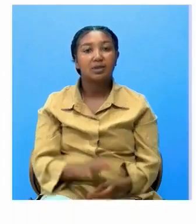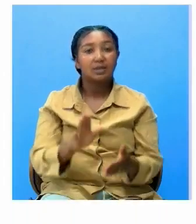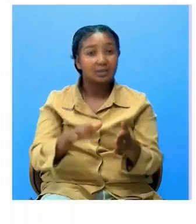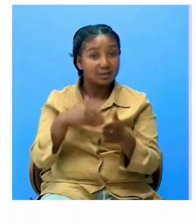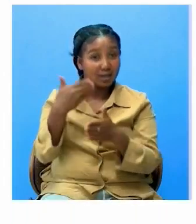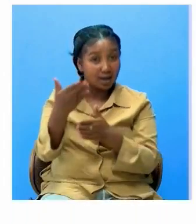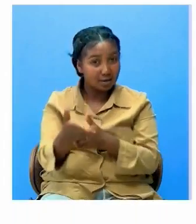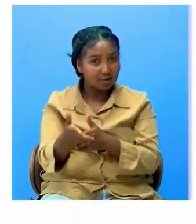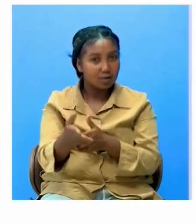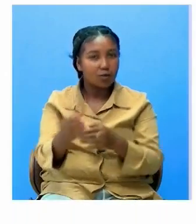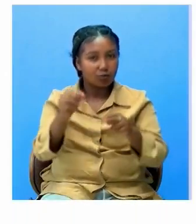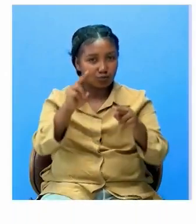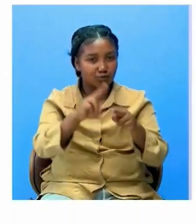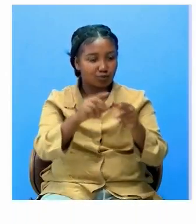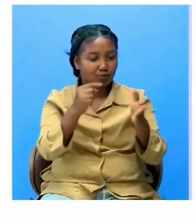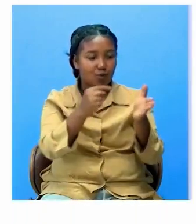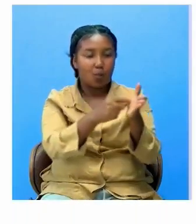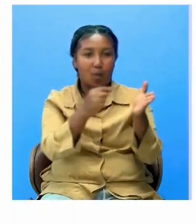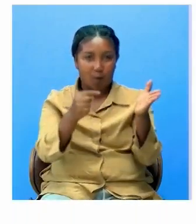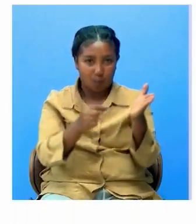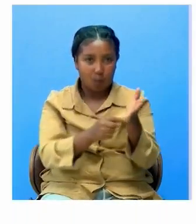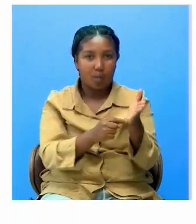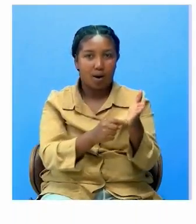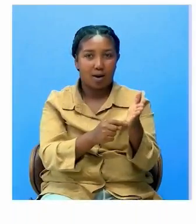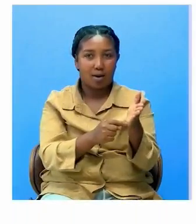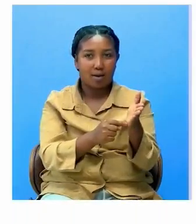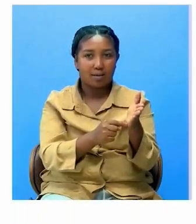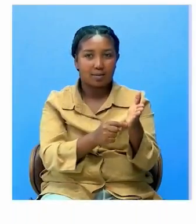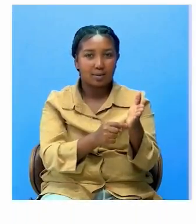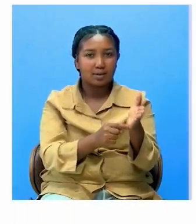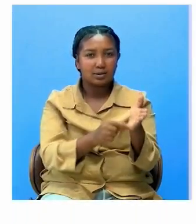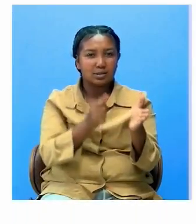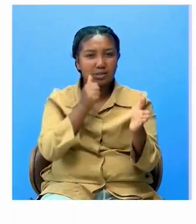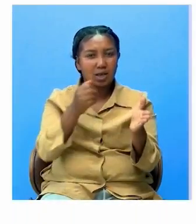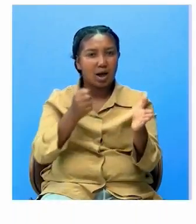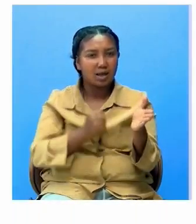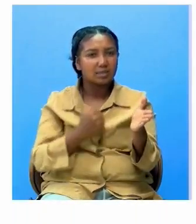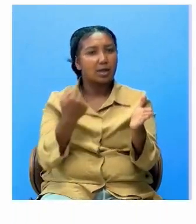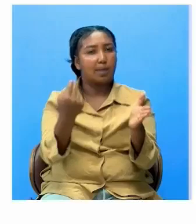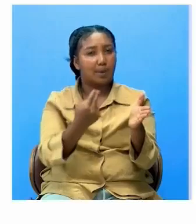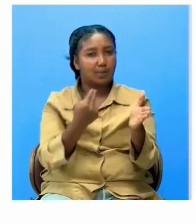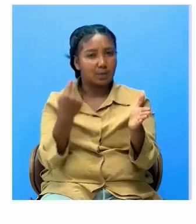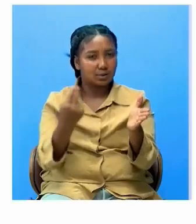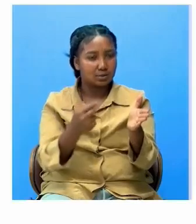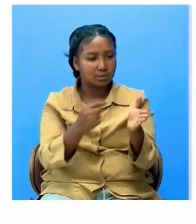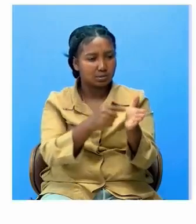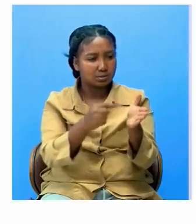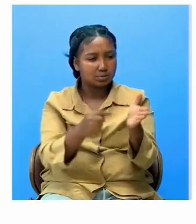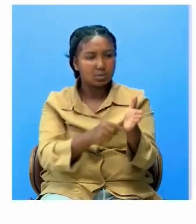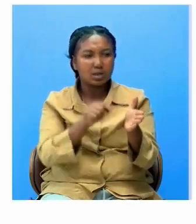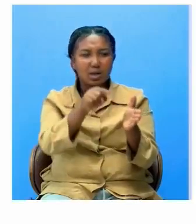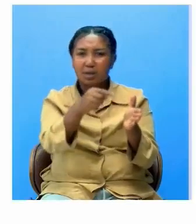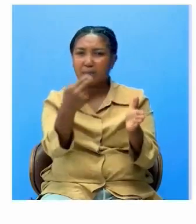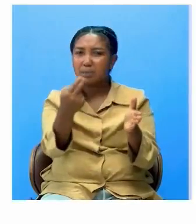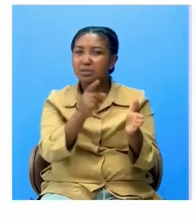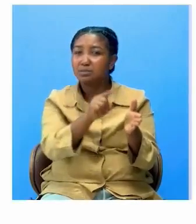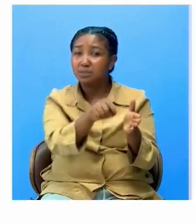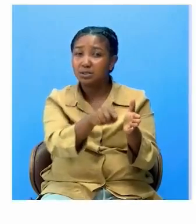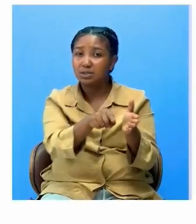Then we have to put here this one. She has a purpose. What is her purpose?